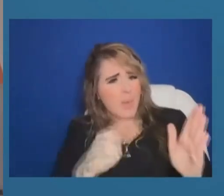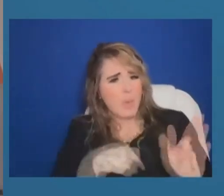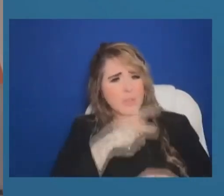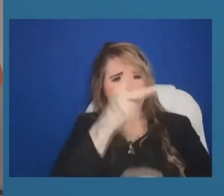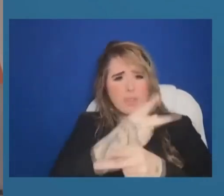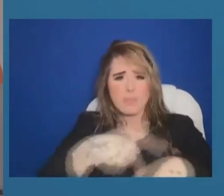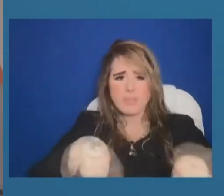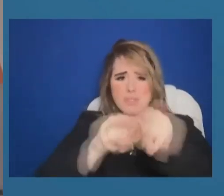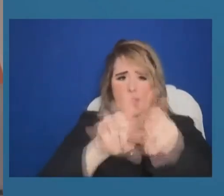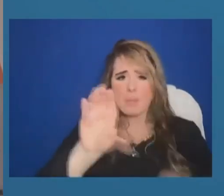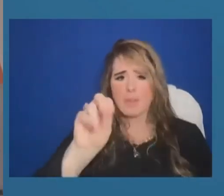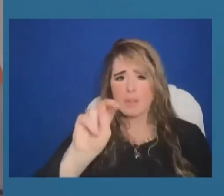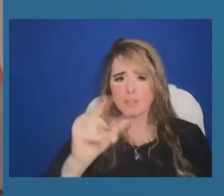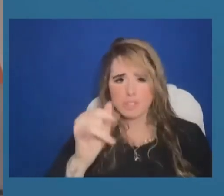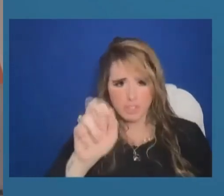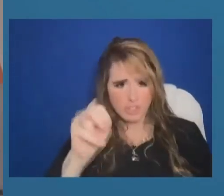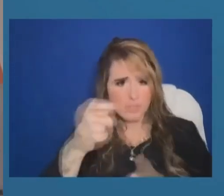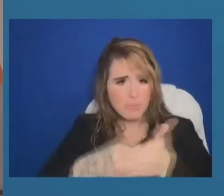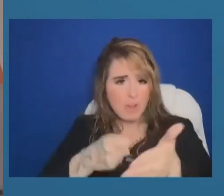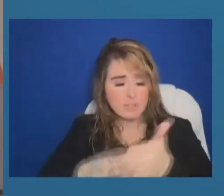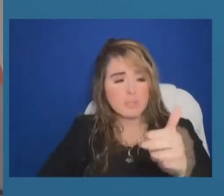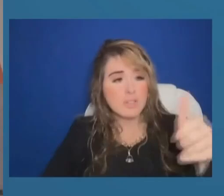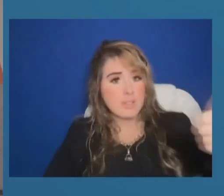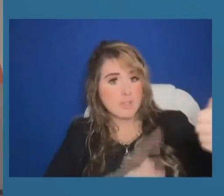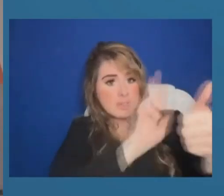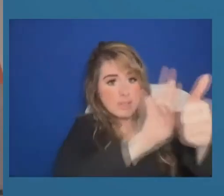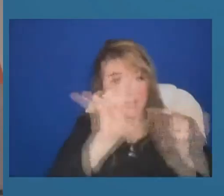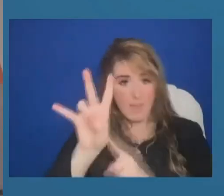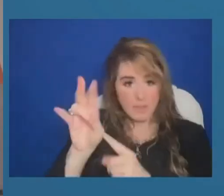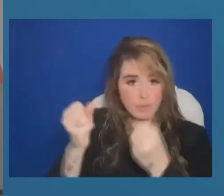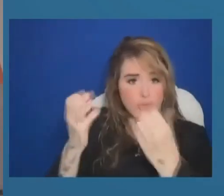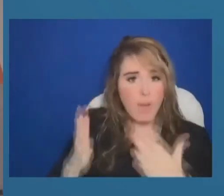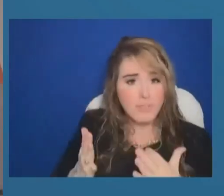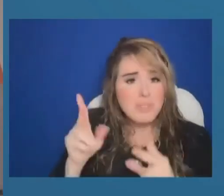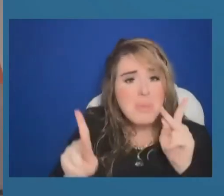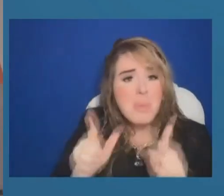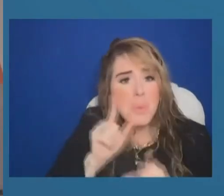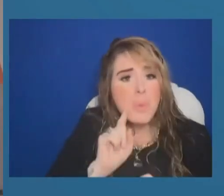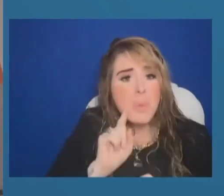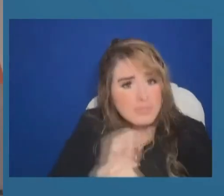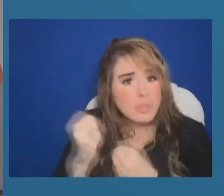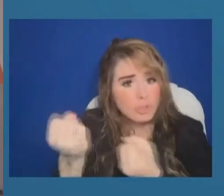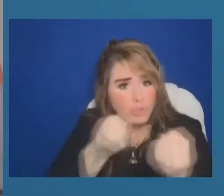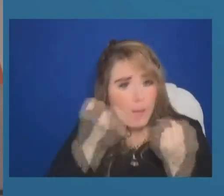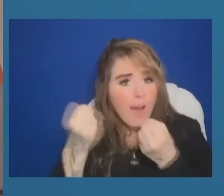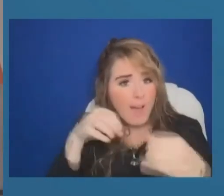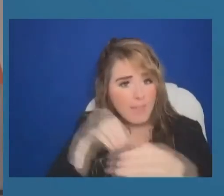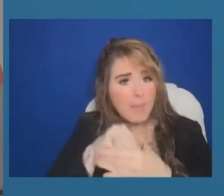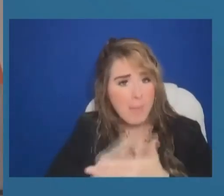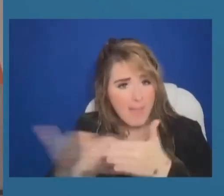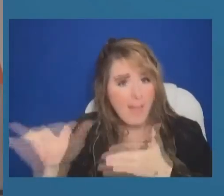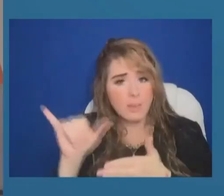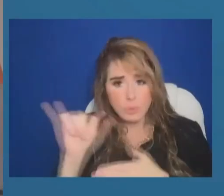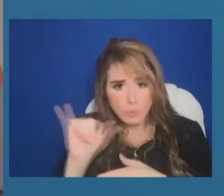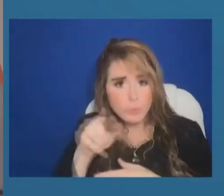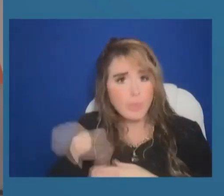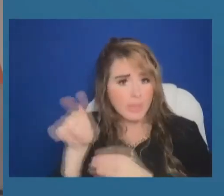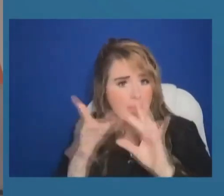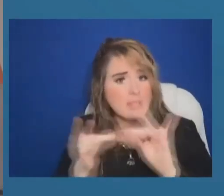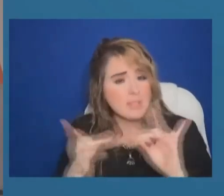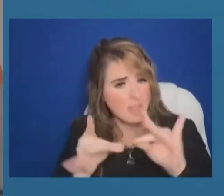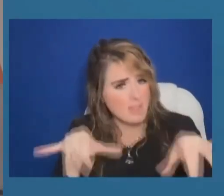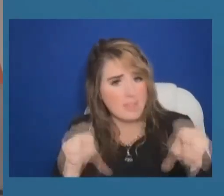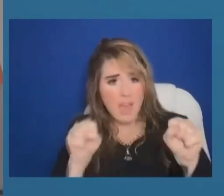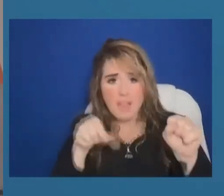And interestingly, 7 out of 10 drivers, the people who regularly drive to Manhattan, are saying, this is